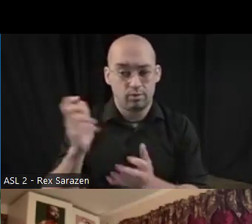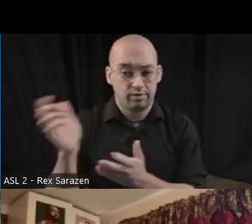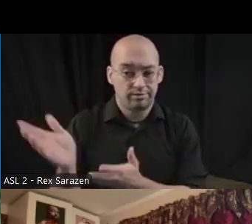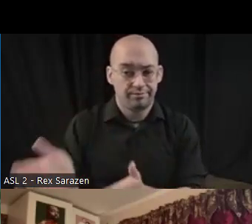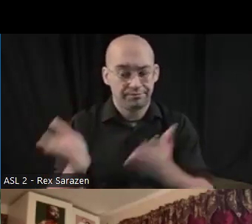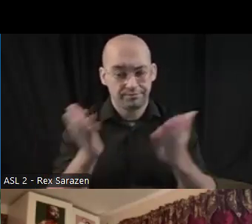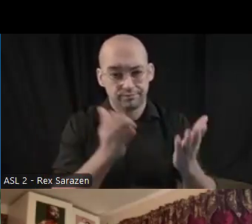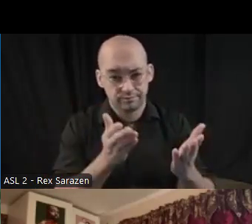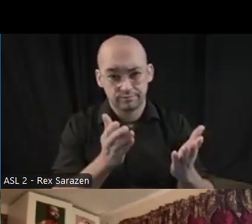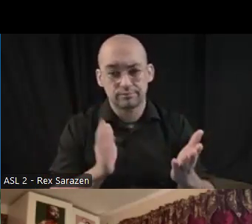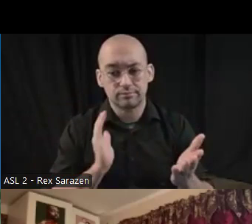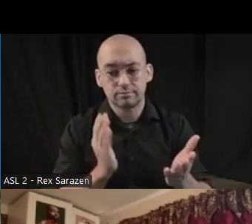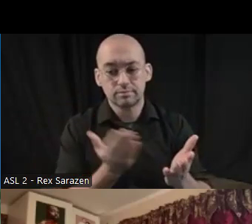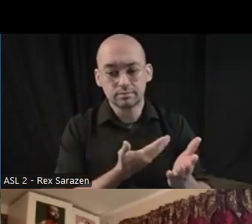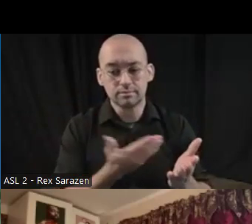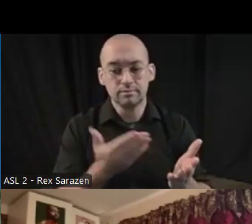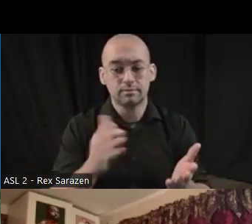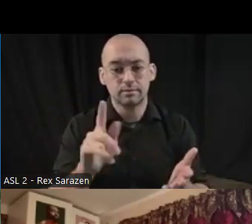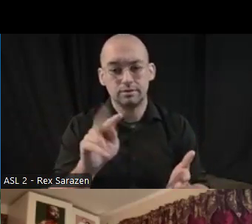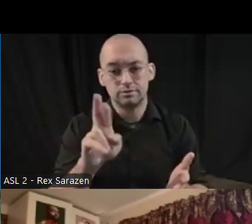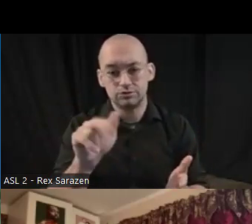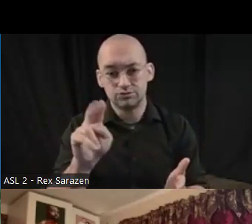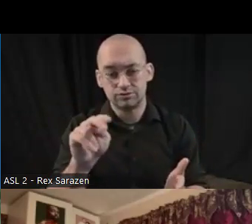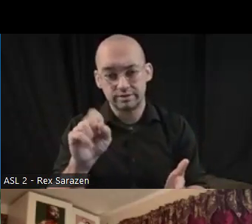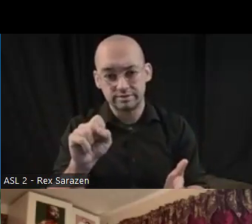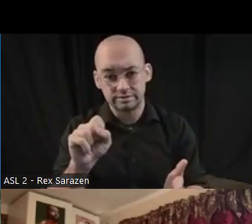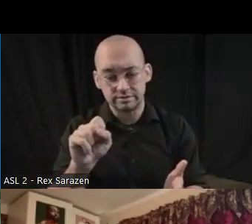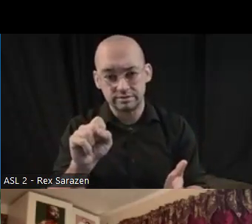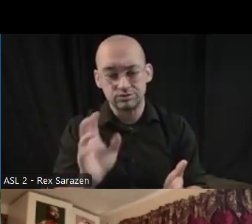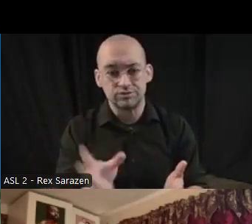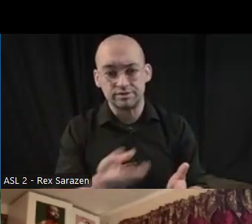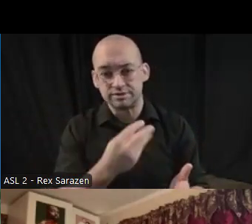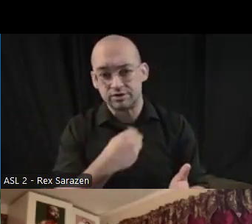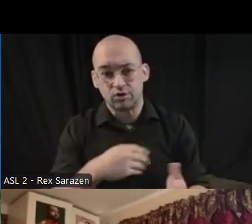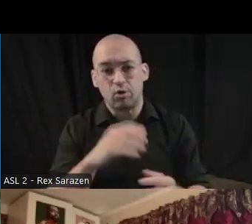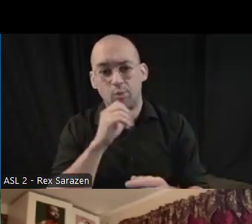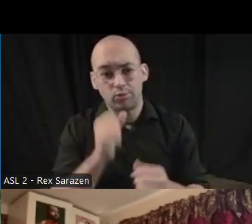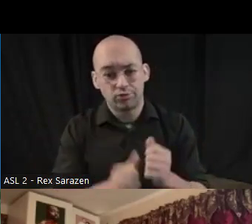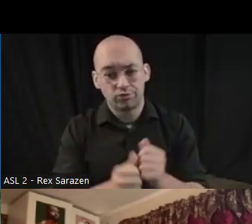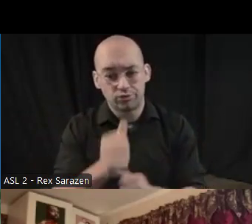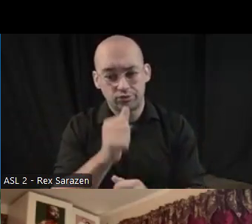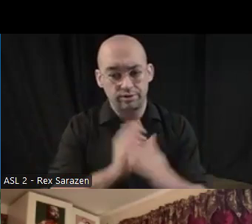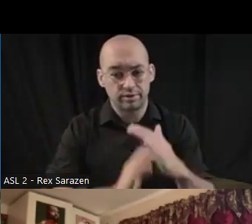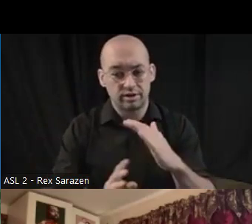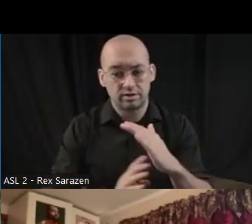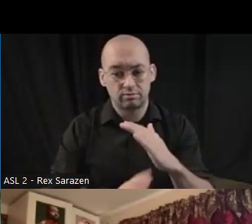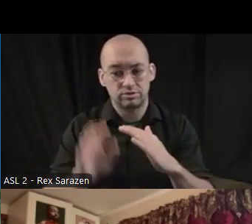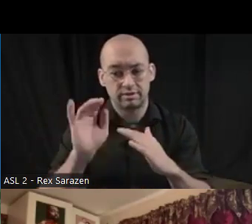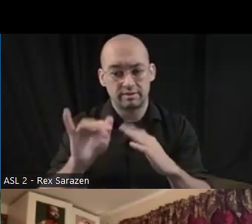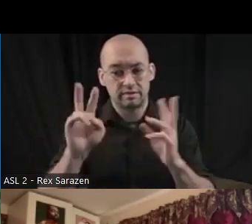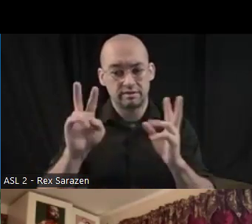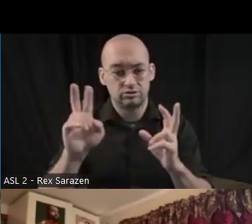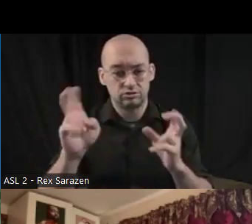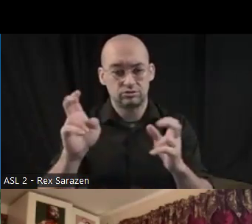our older immigrants who are trans, these issues go quadruply. And we recently had one